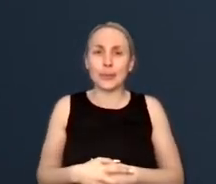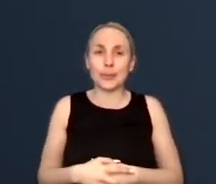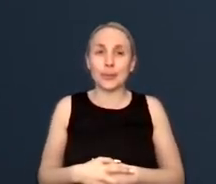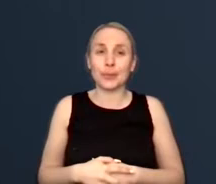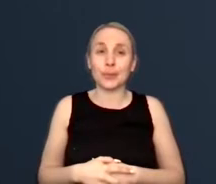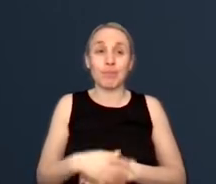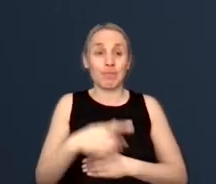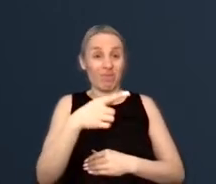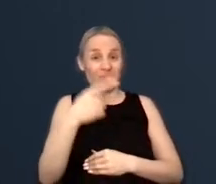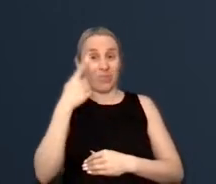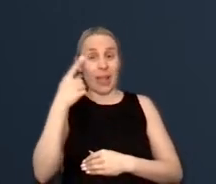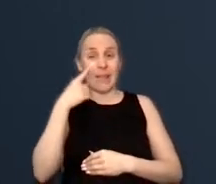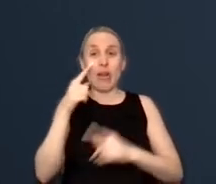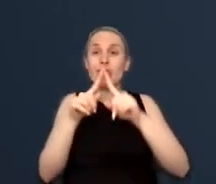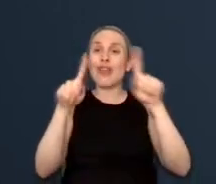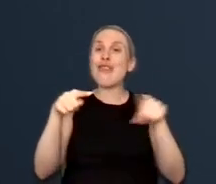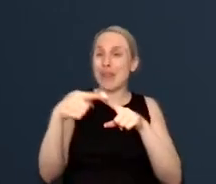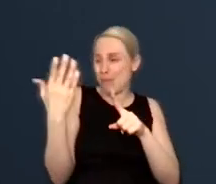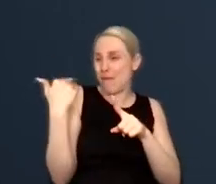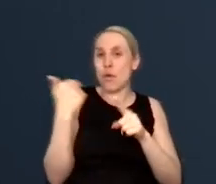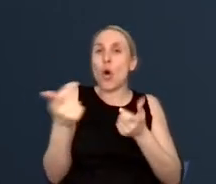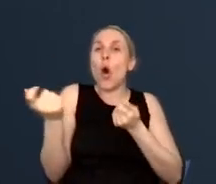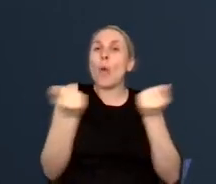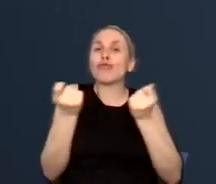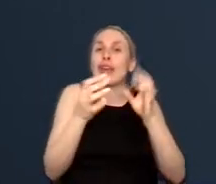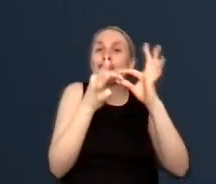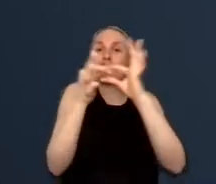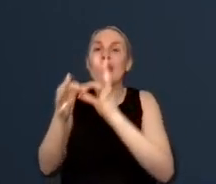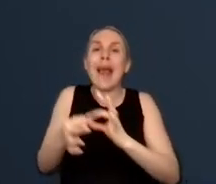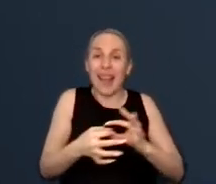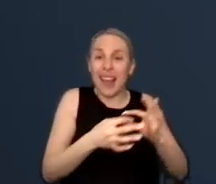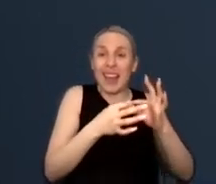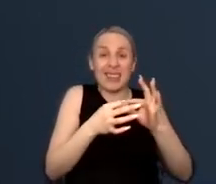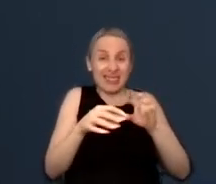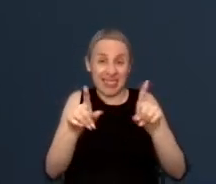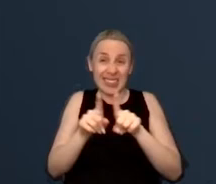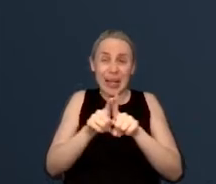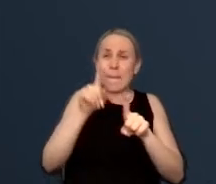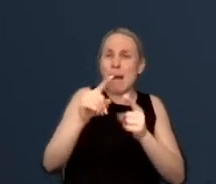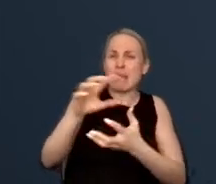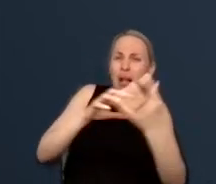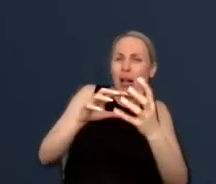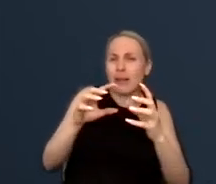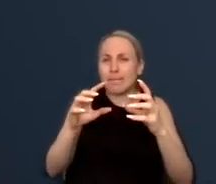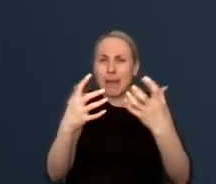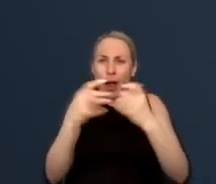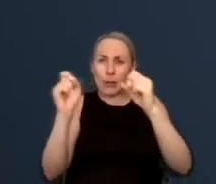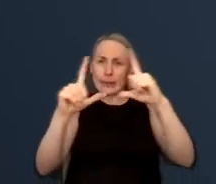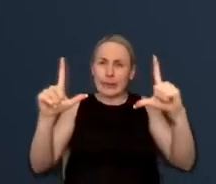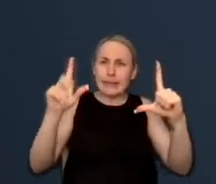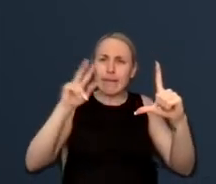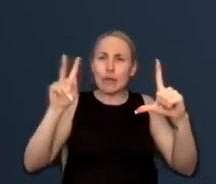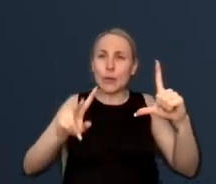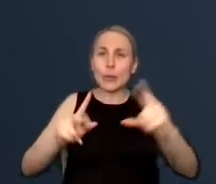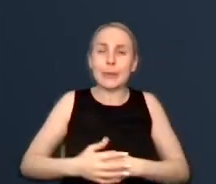the operational chain diagram, it's maybe more like a kind of chaotic way of reading that. Mm-hmm. So like part of the way, or what's interesting,